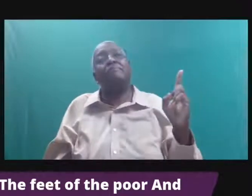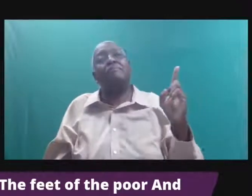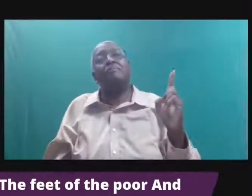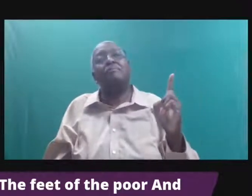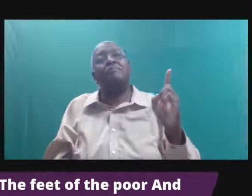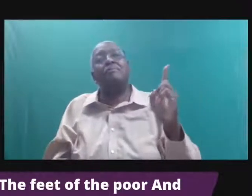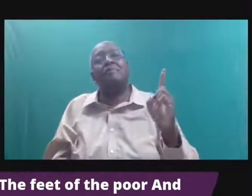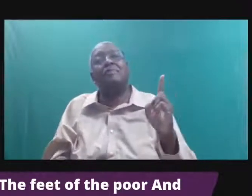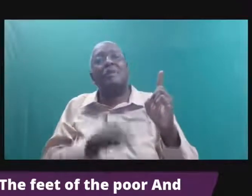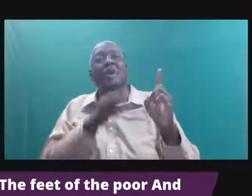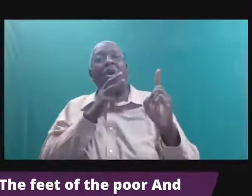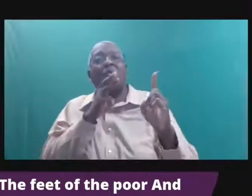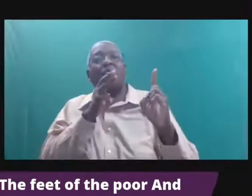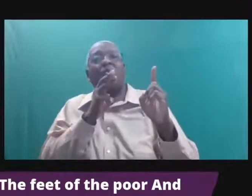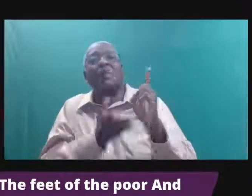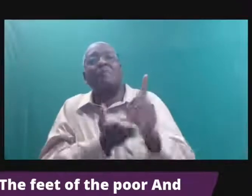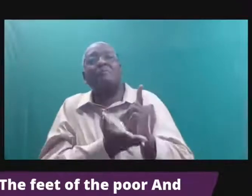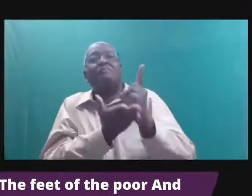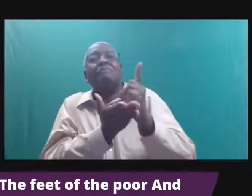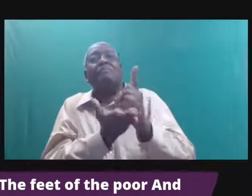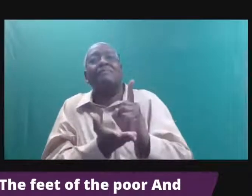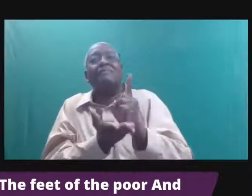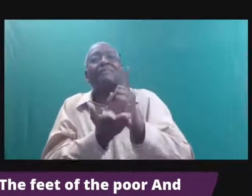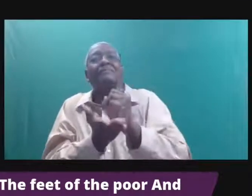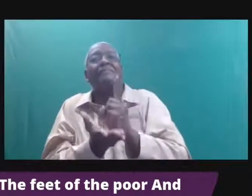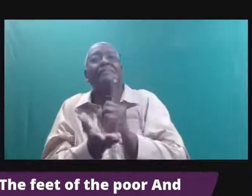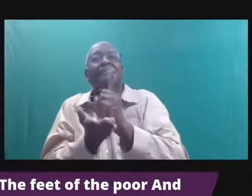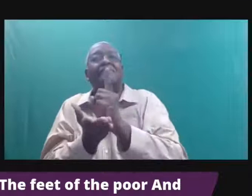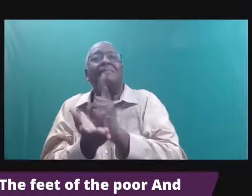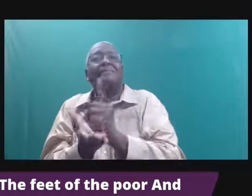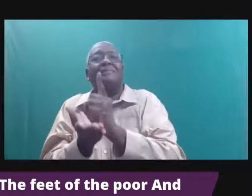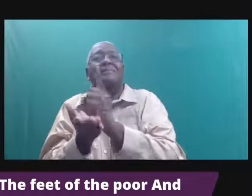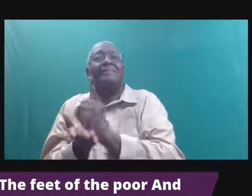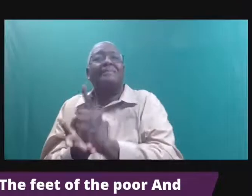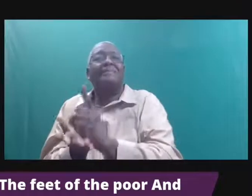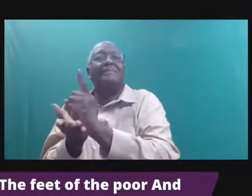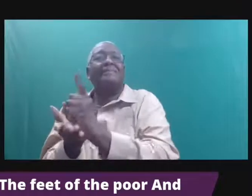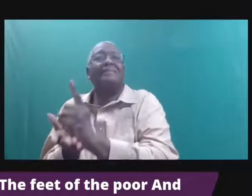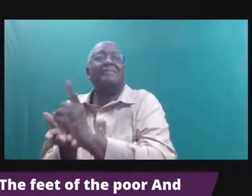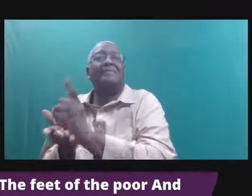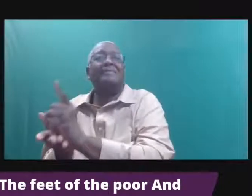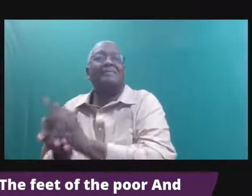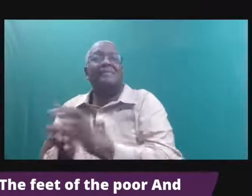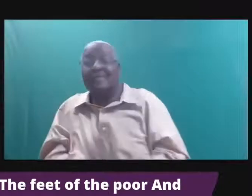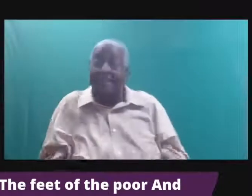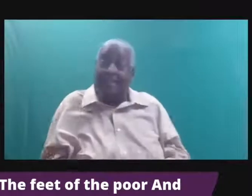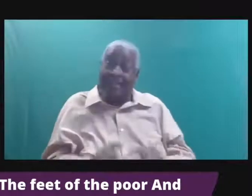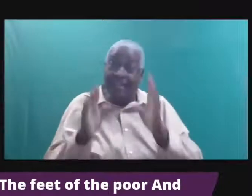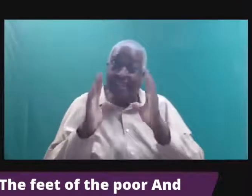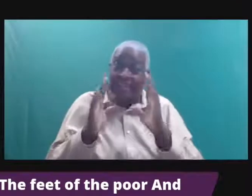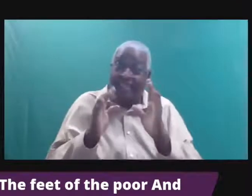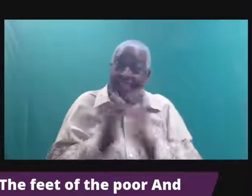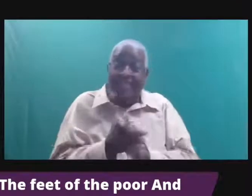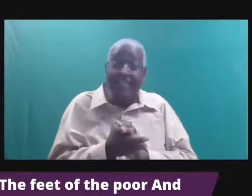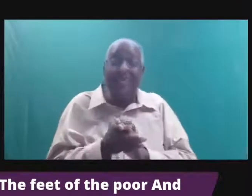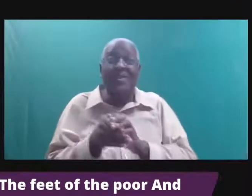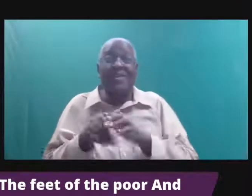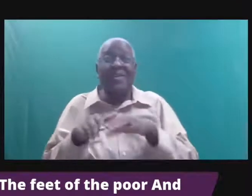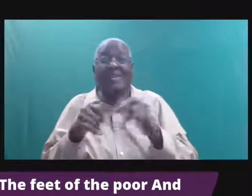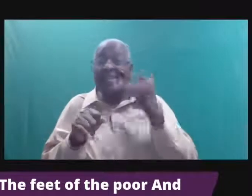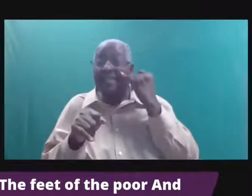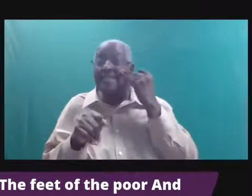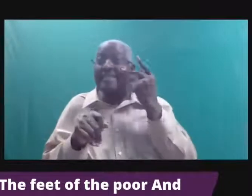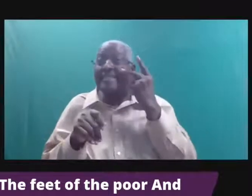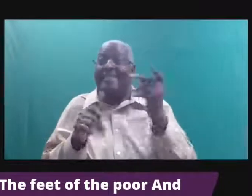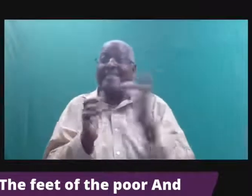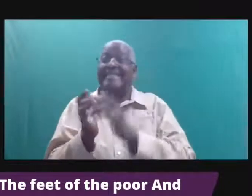on the way. They're panicking, but Jesus is. In fact, listen, Walker, I'm pretty sure if we could see